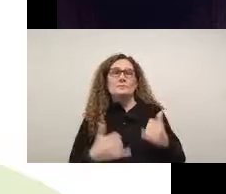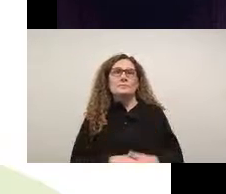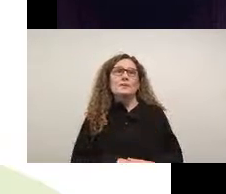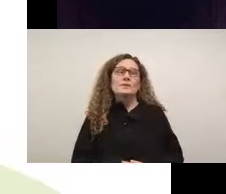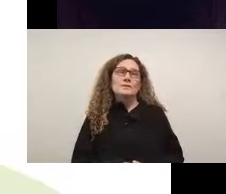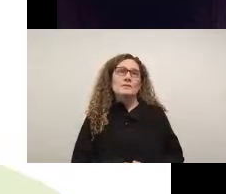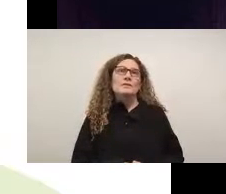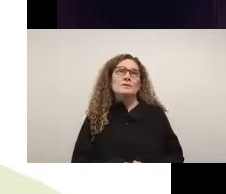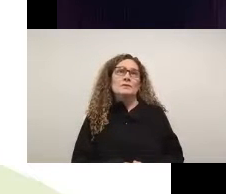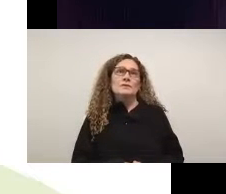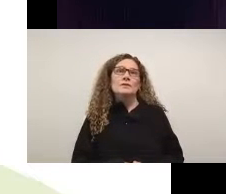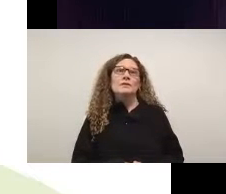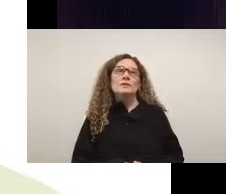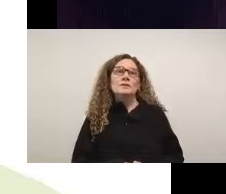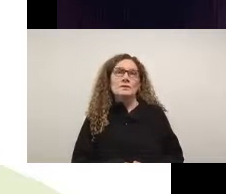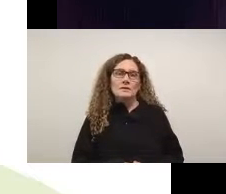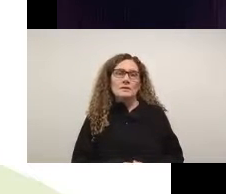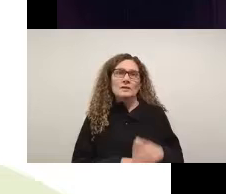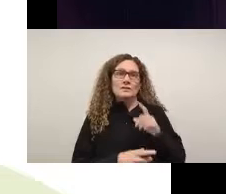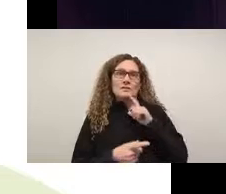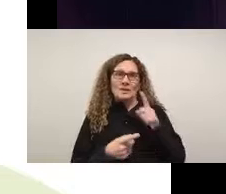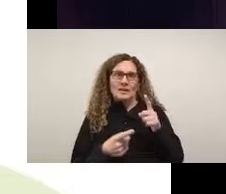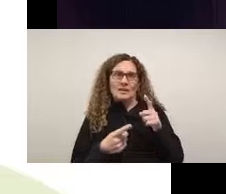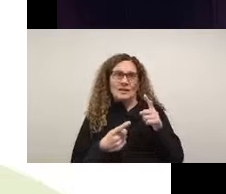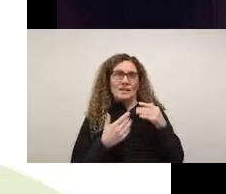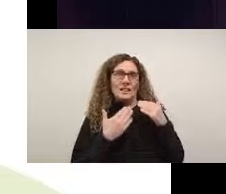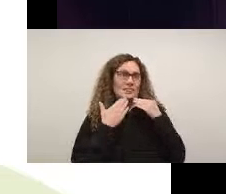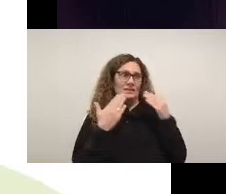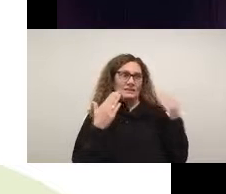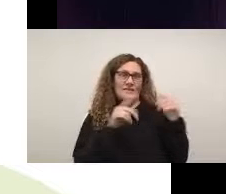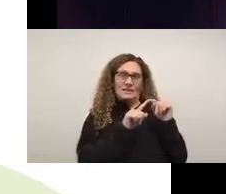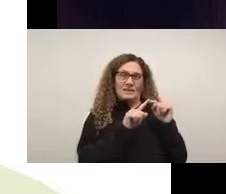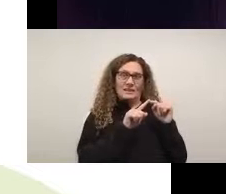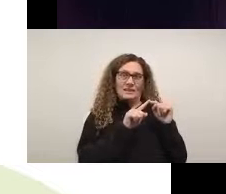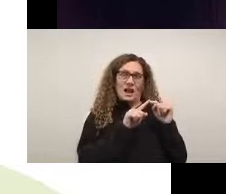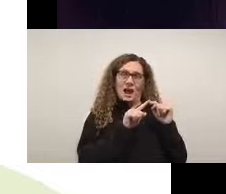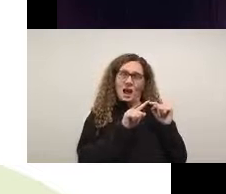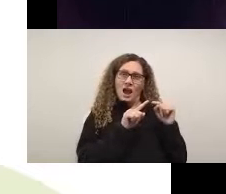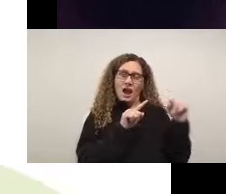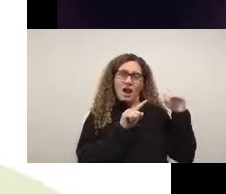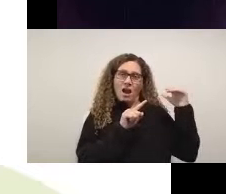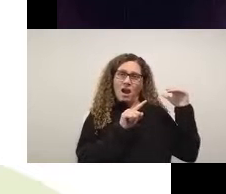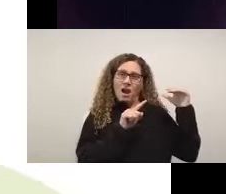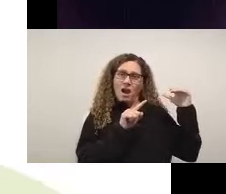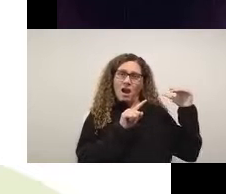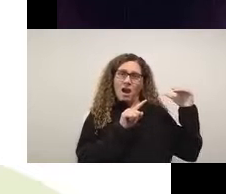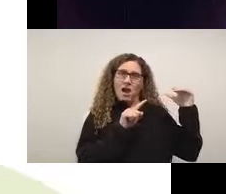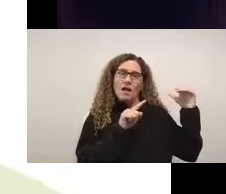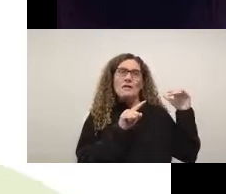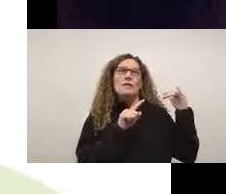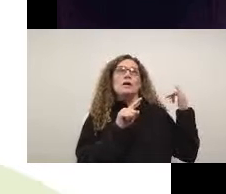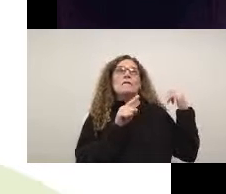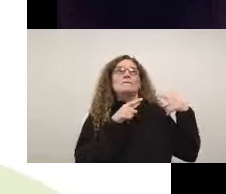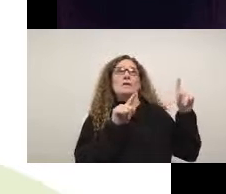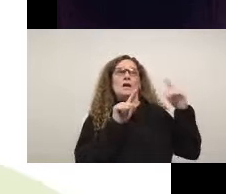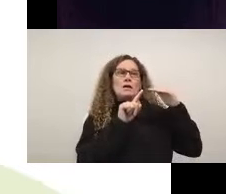before the Thanksgiving holiday. On vaccination rates, 62.7% of City of Milwaukee adults, those are individuals